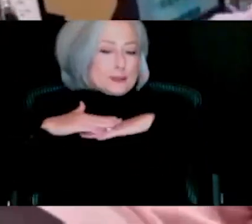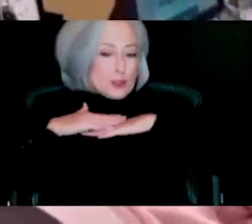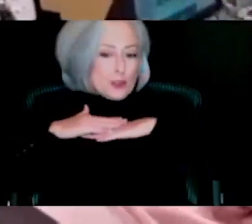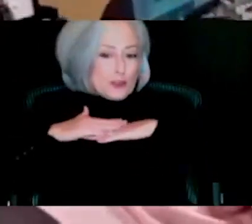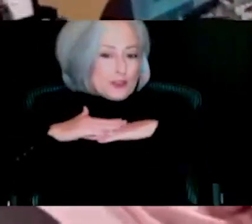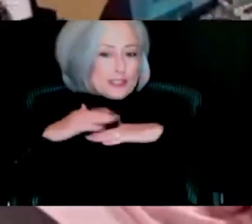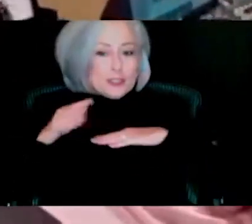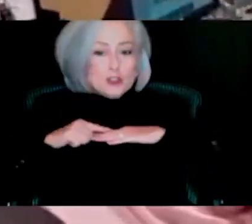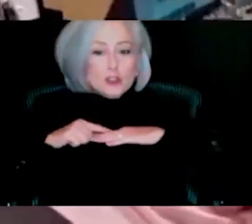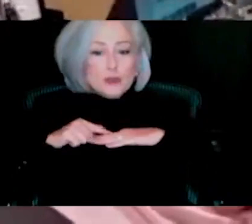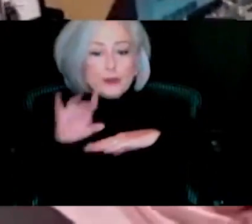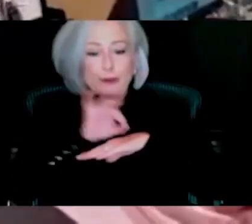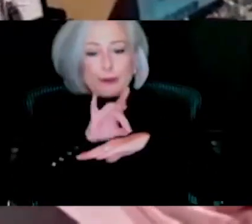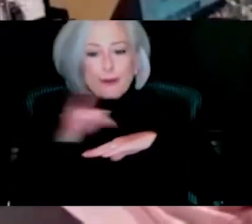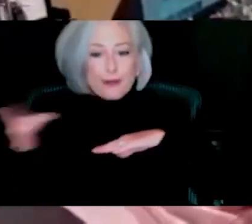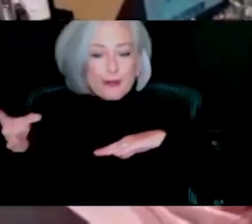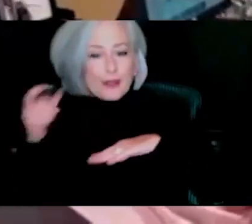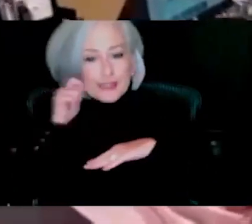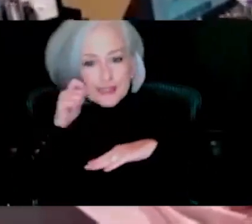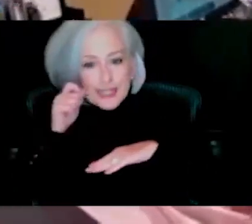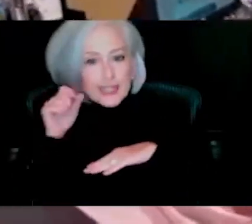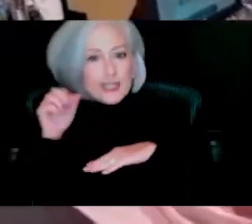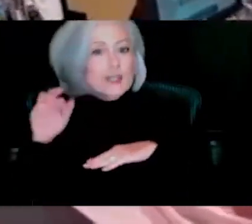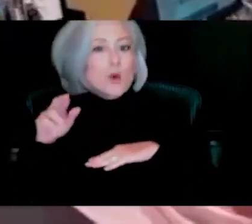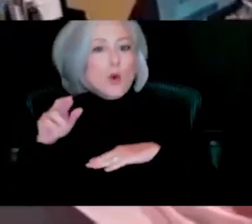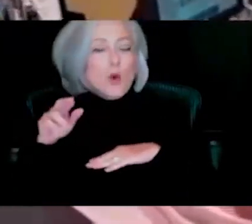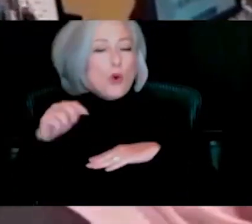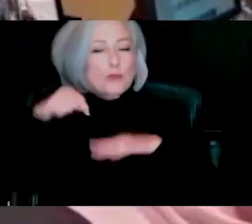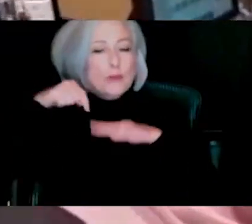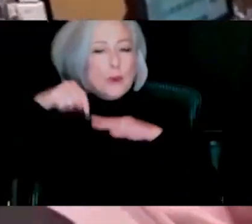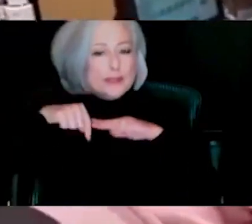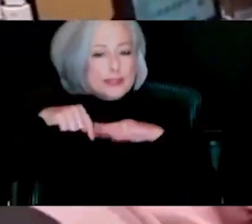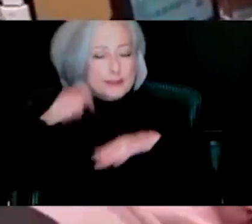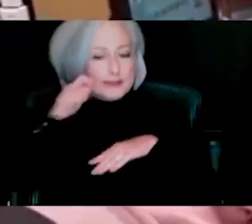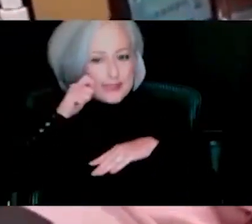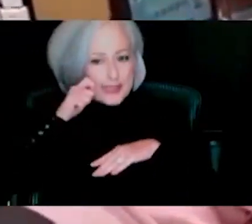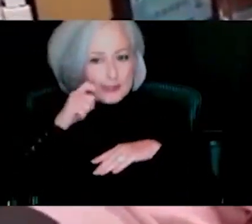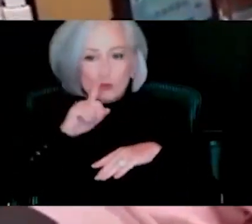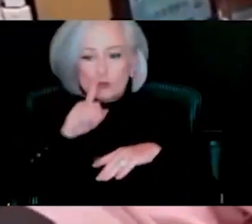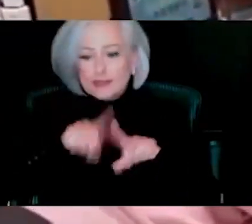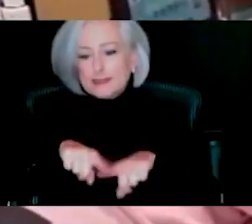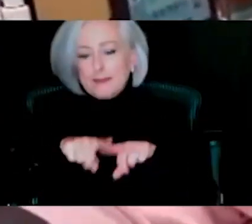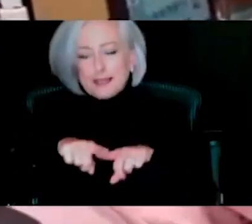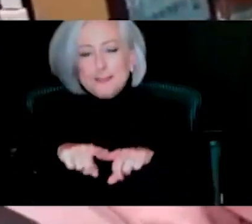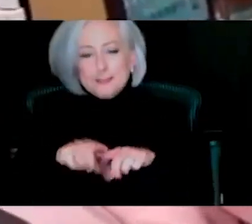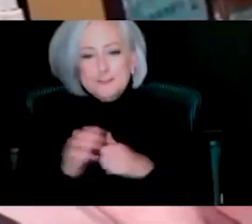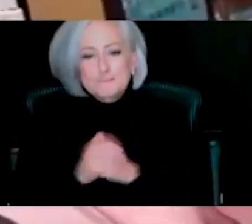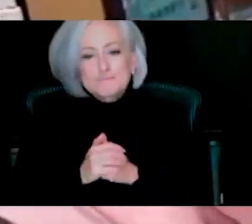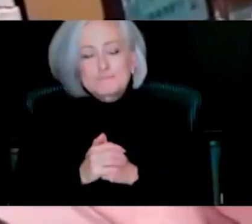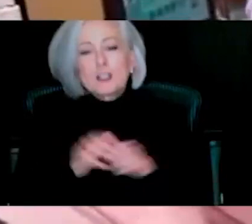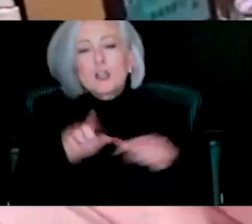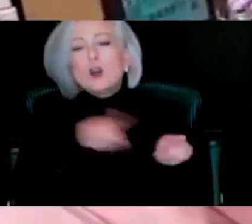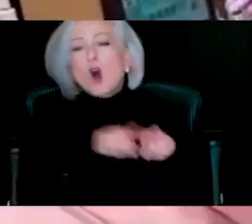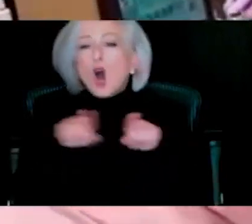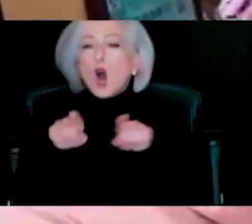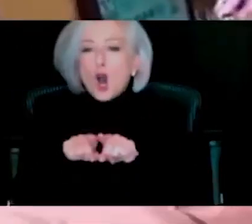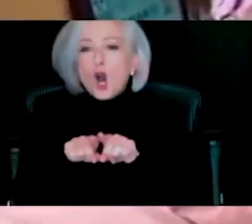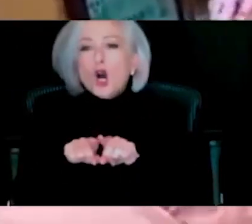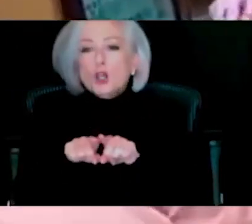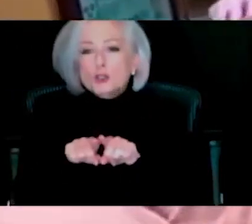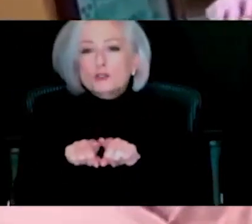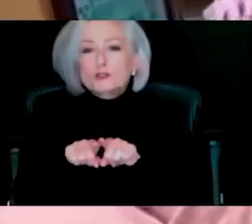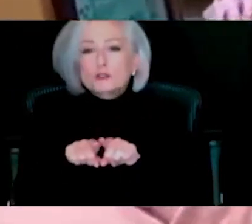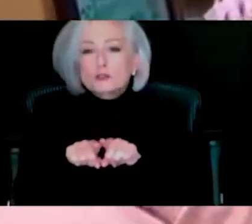skin, even, you know, skin thin, those types of things. So it's really individualized. and also based on, you know,